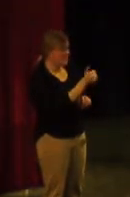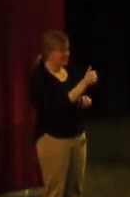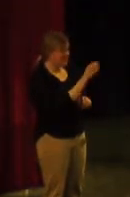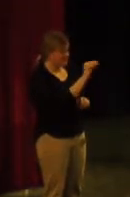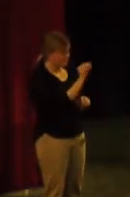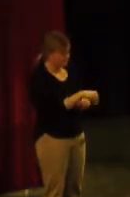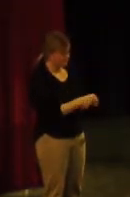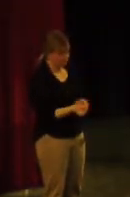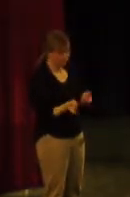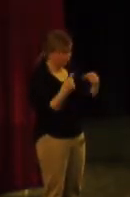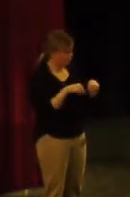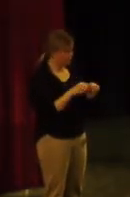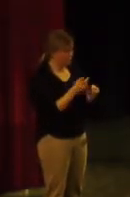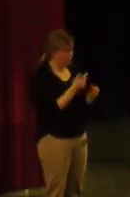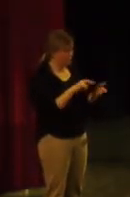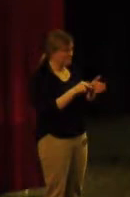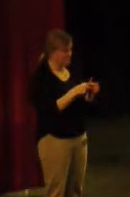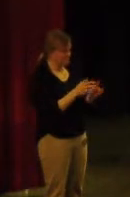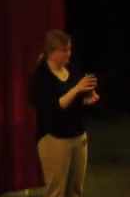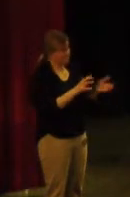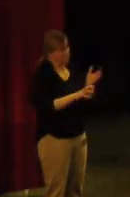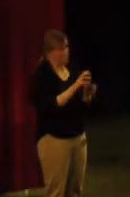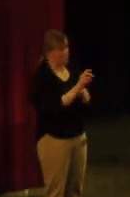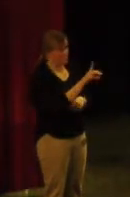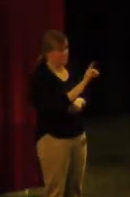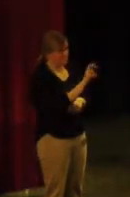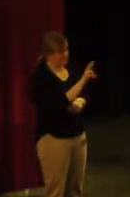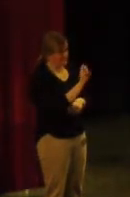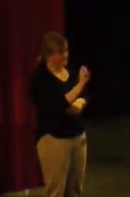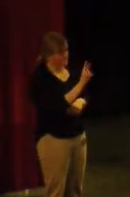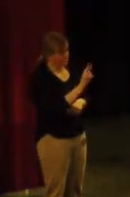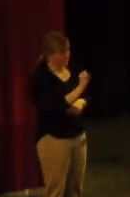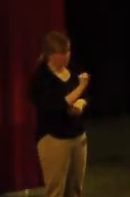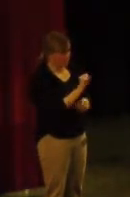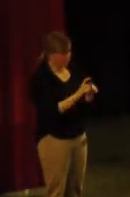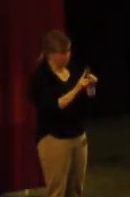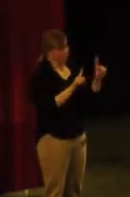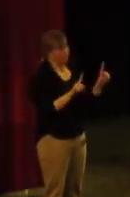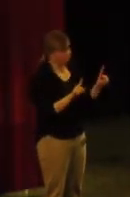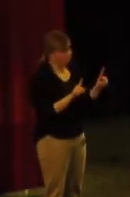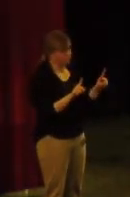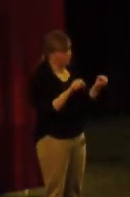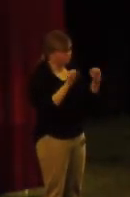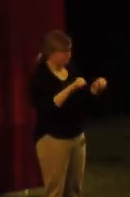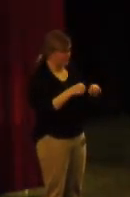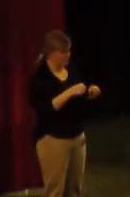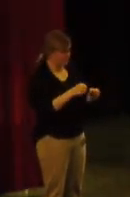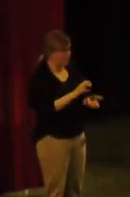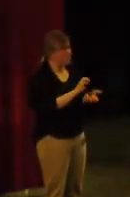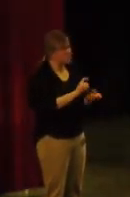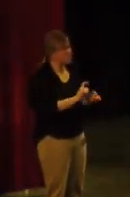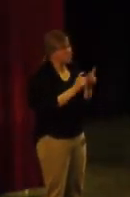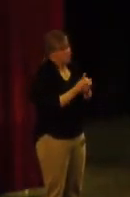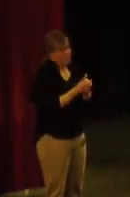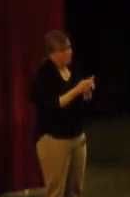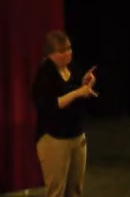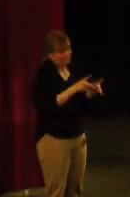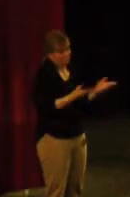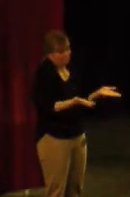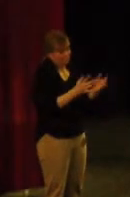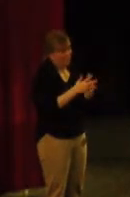are just diverse, just to kind of change the color, the landscape, so to speak, of the country.